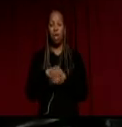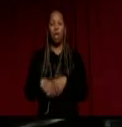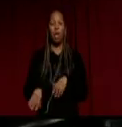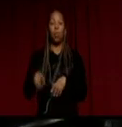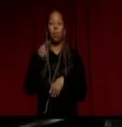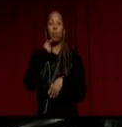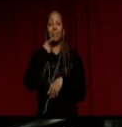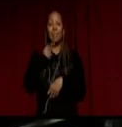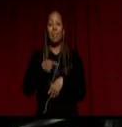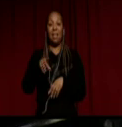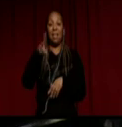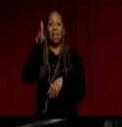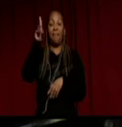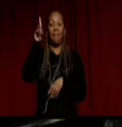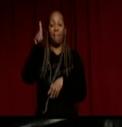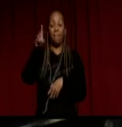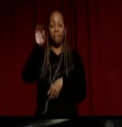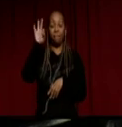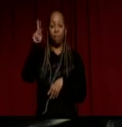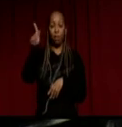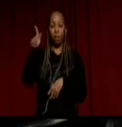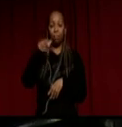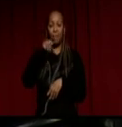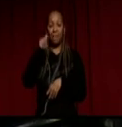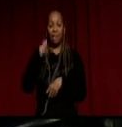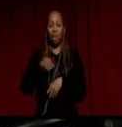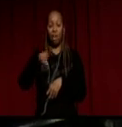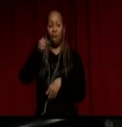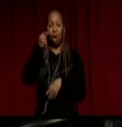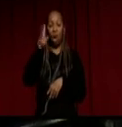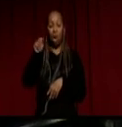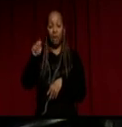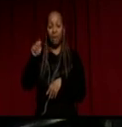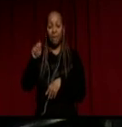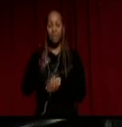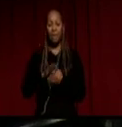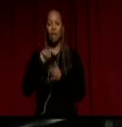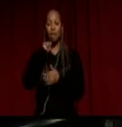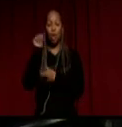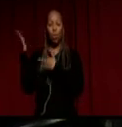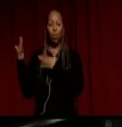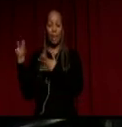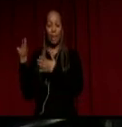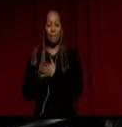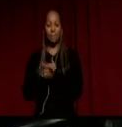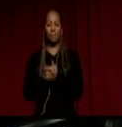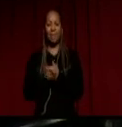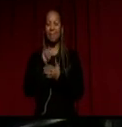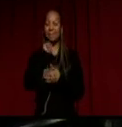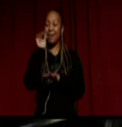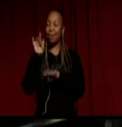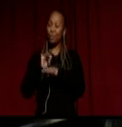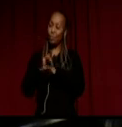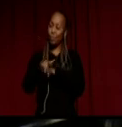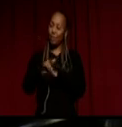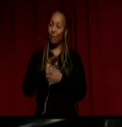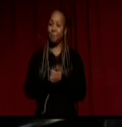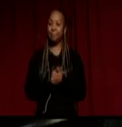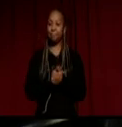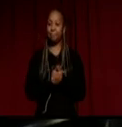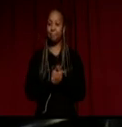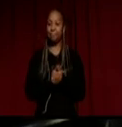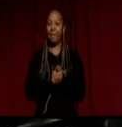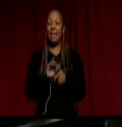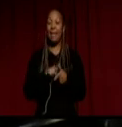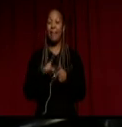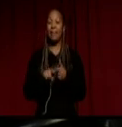shot. It's coming up in August. Get it in August. Don't wait till September, October, November. Get it in August. It's not too early. Get the flu shot in August.